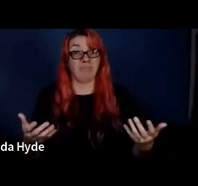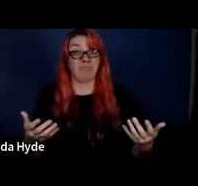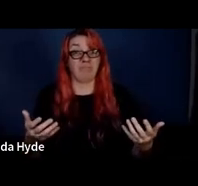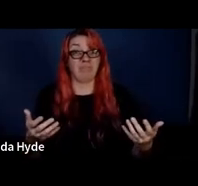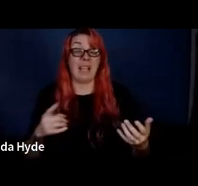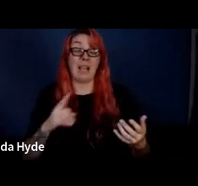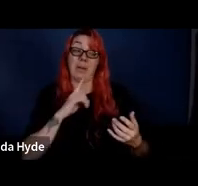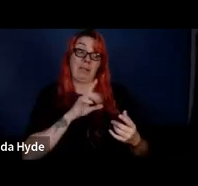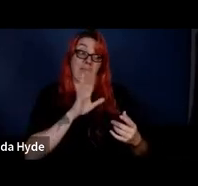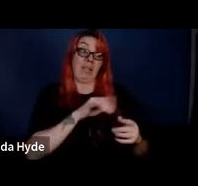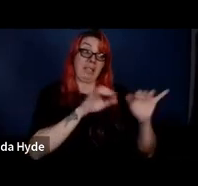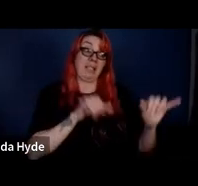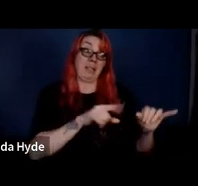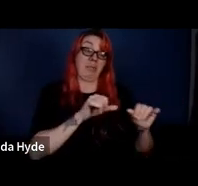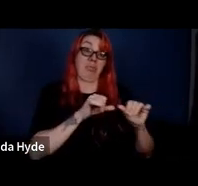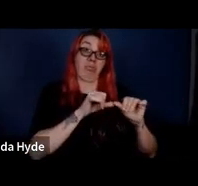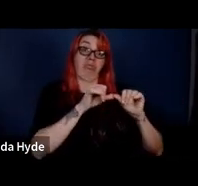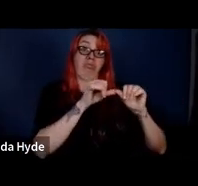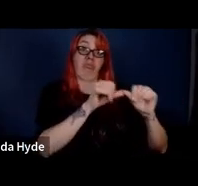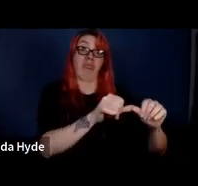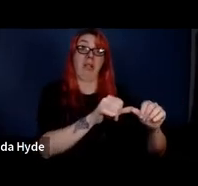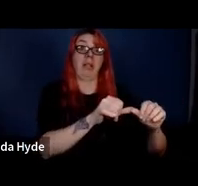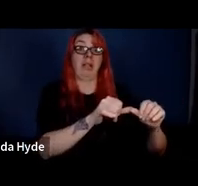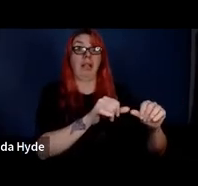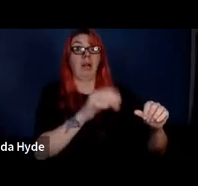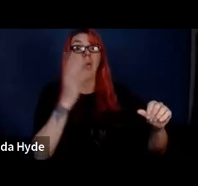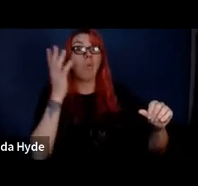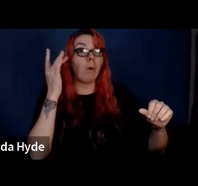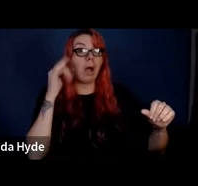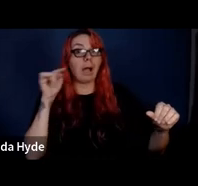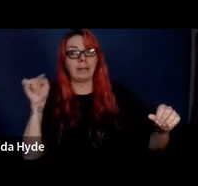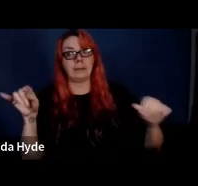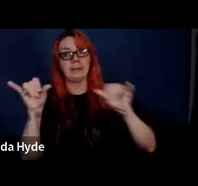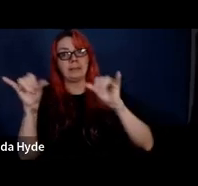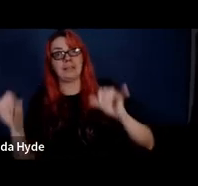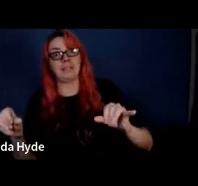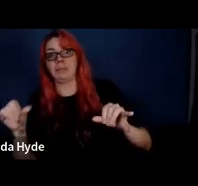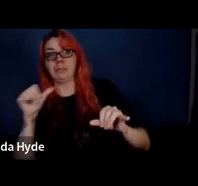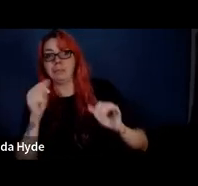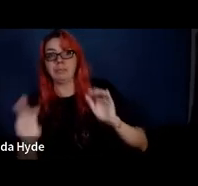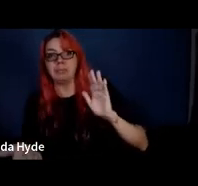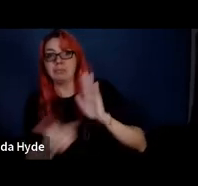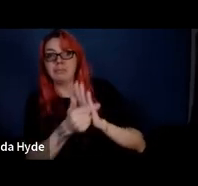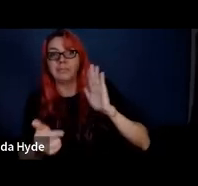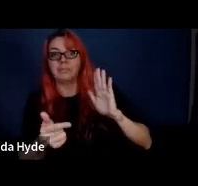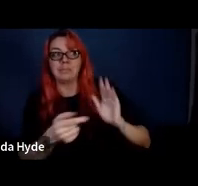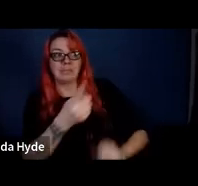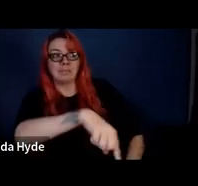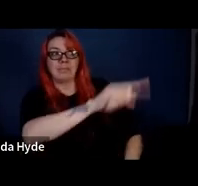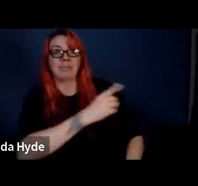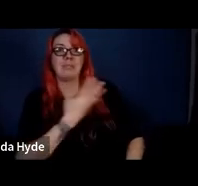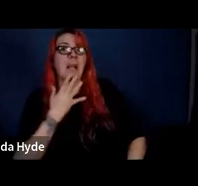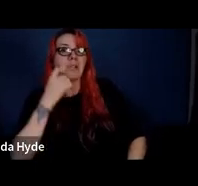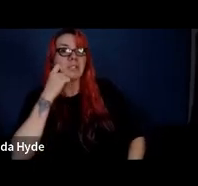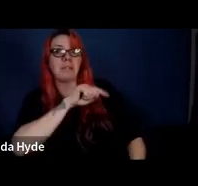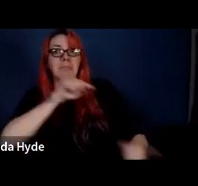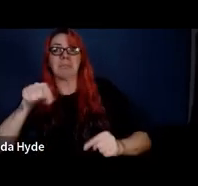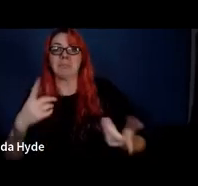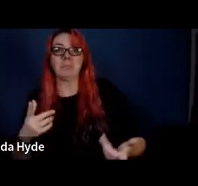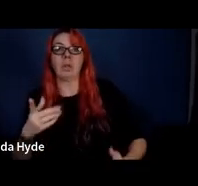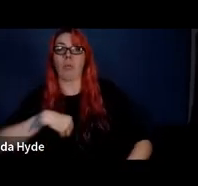system, which didn't allow non-white students to eventually attend those systems. So just that's a part of the legacy in Canada,